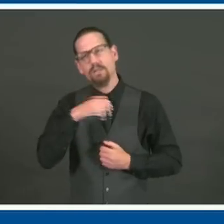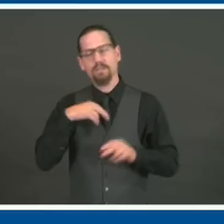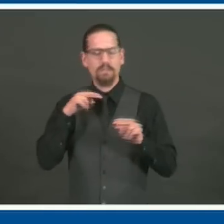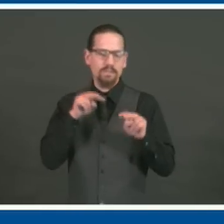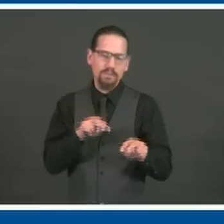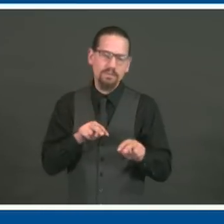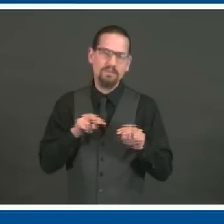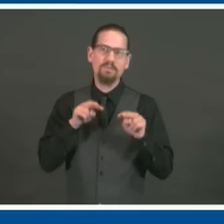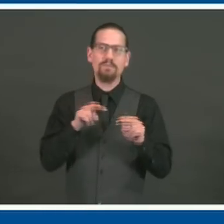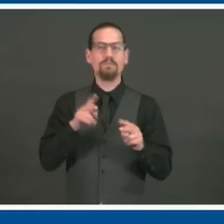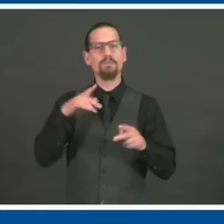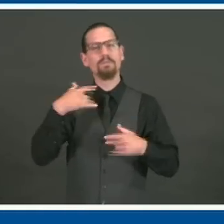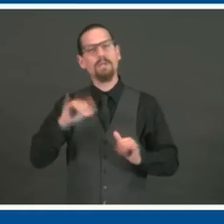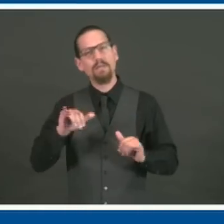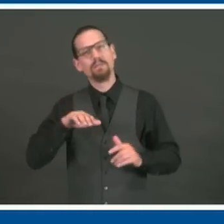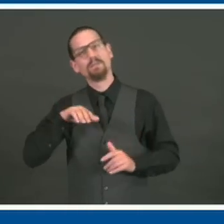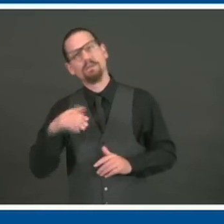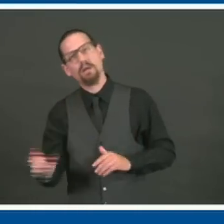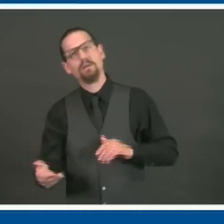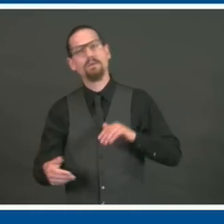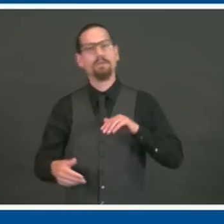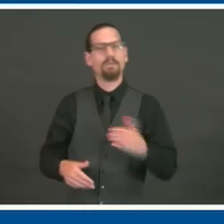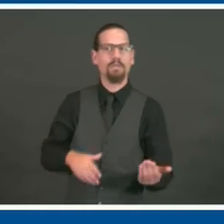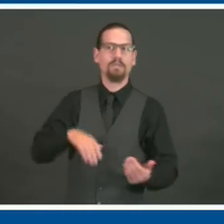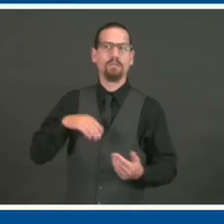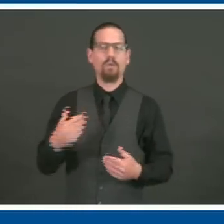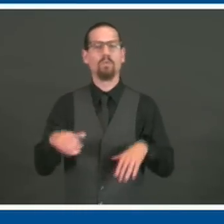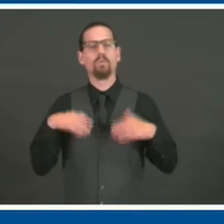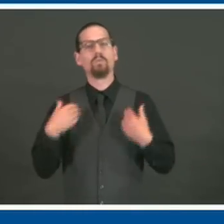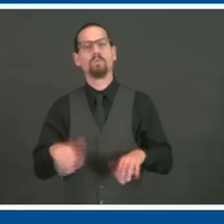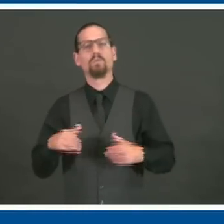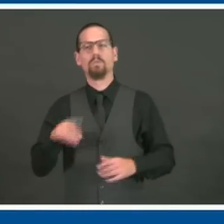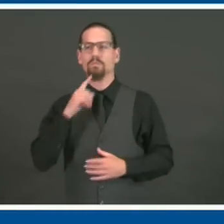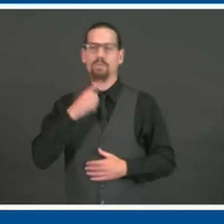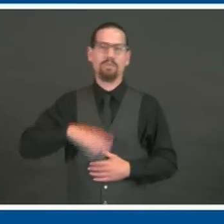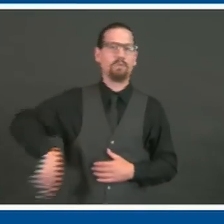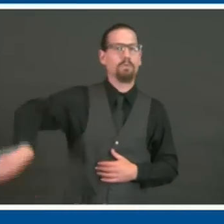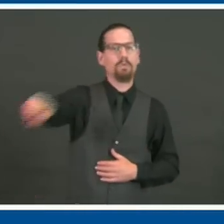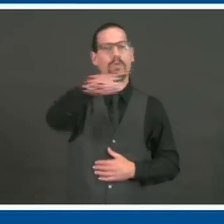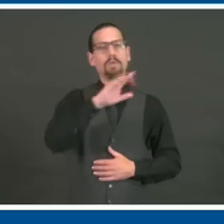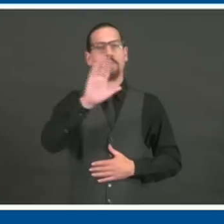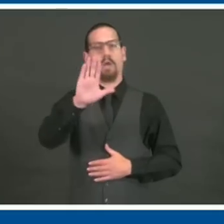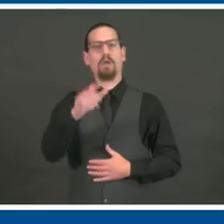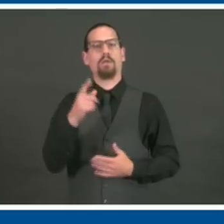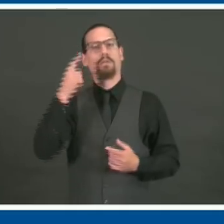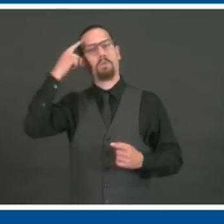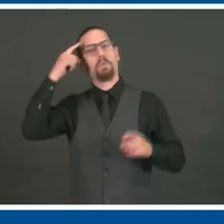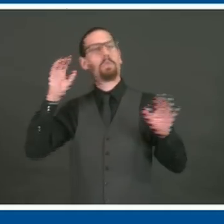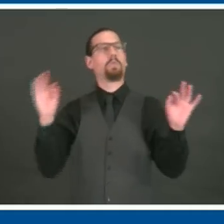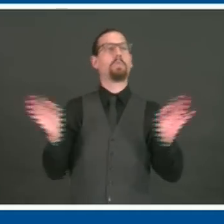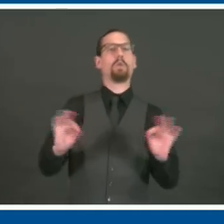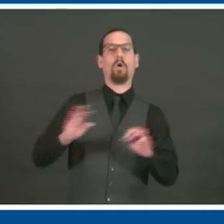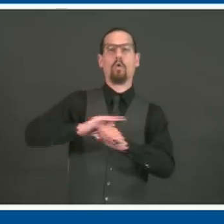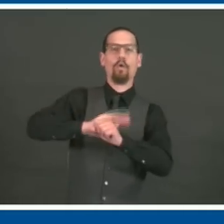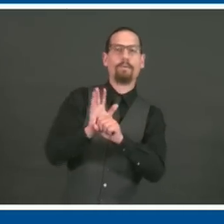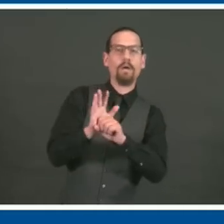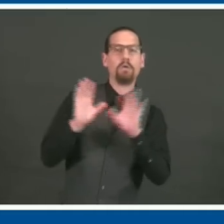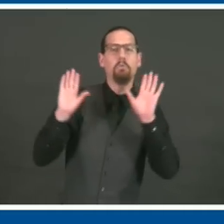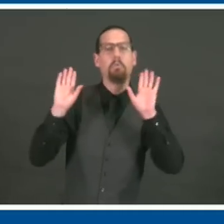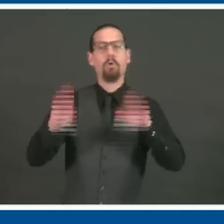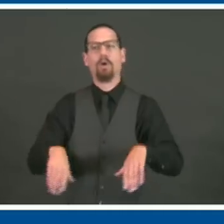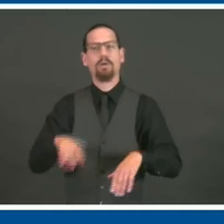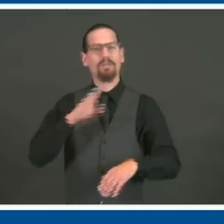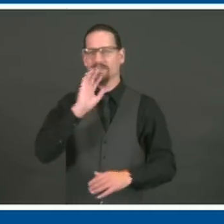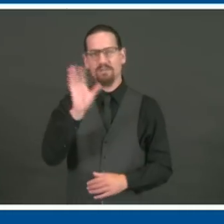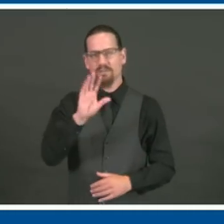coronavirus. To those of you who say the virus is gone, it's not with us anymore, I will just remind you, every